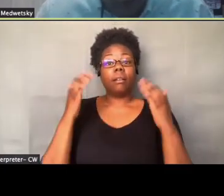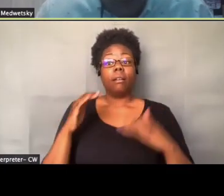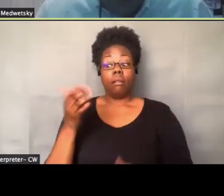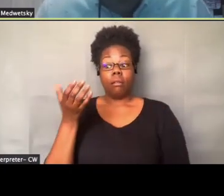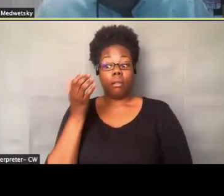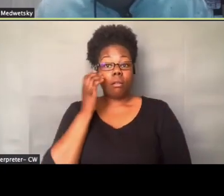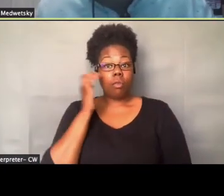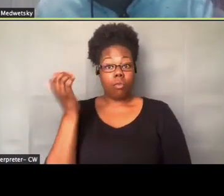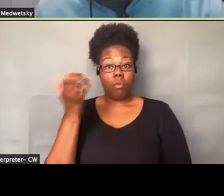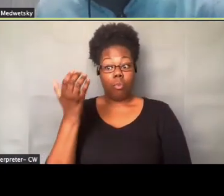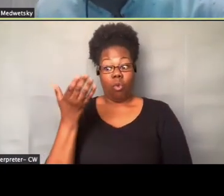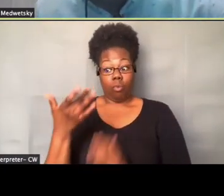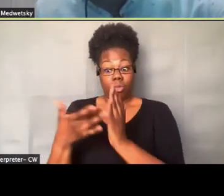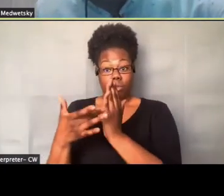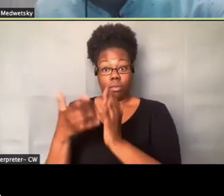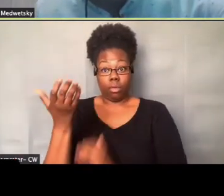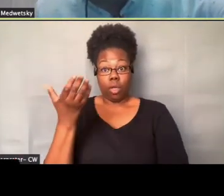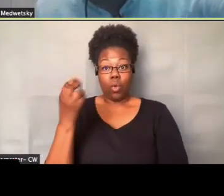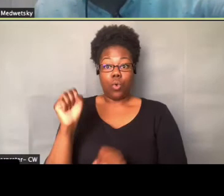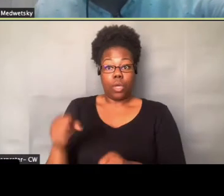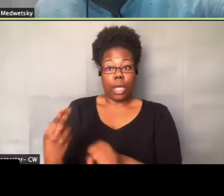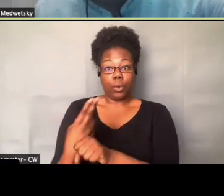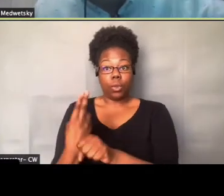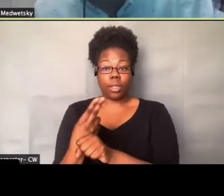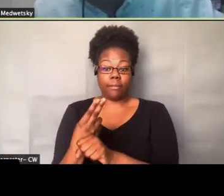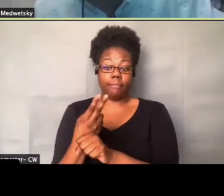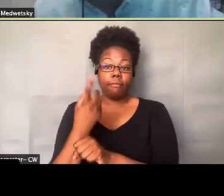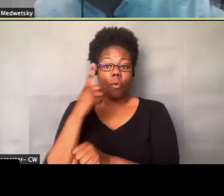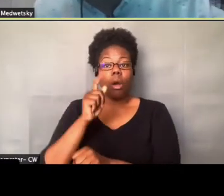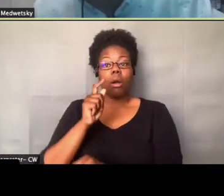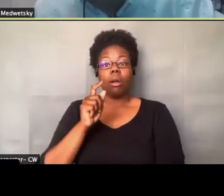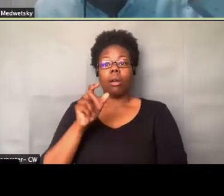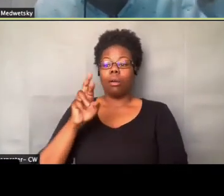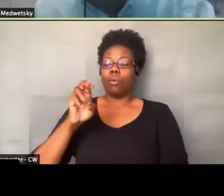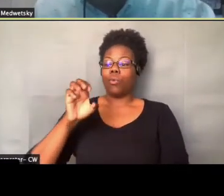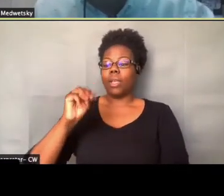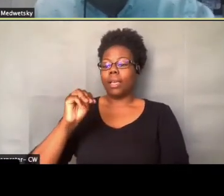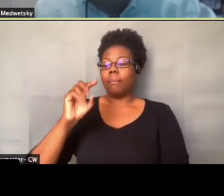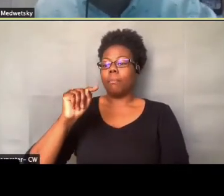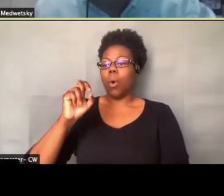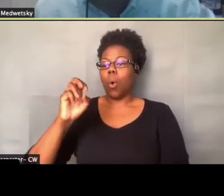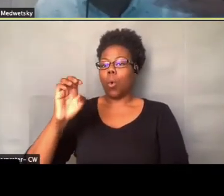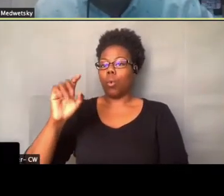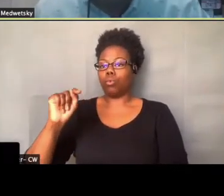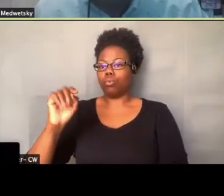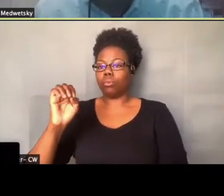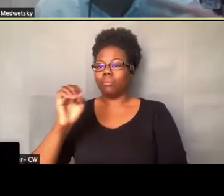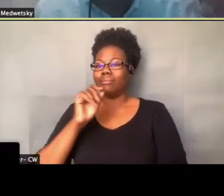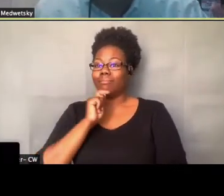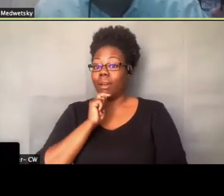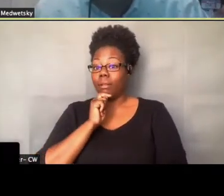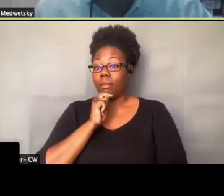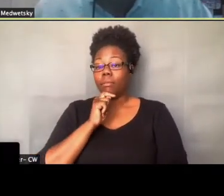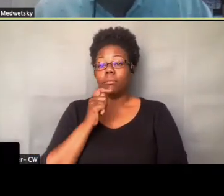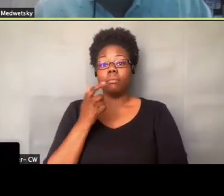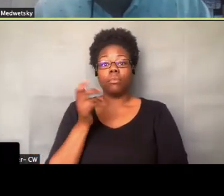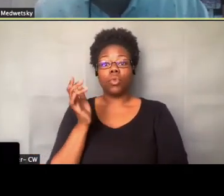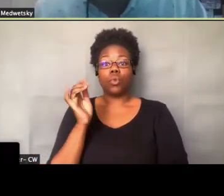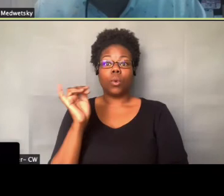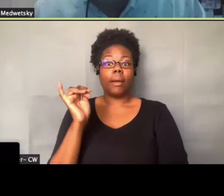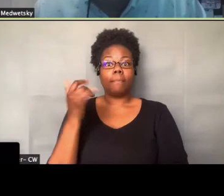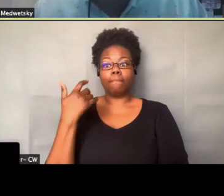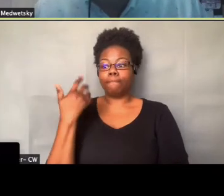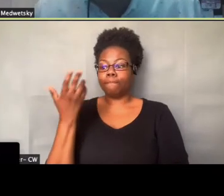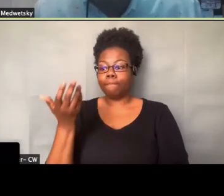either put down your cell phone and then send the signal right to your hearing aids if you use